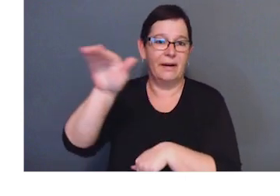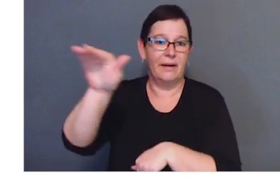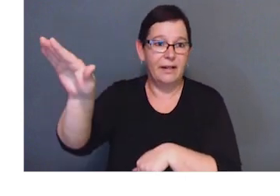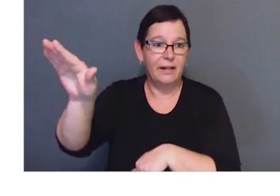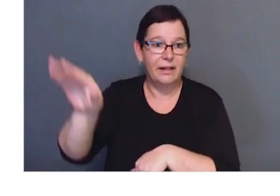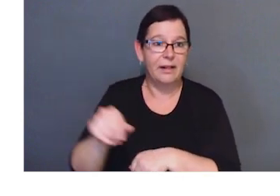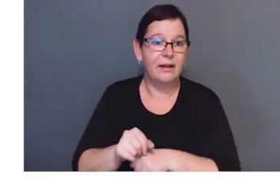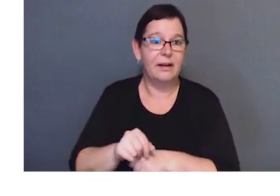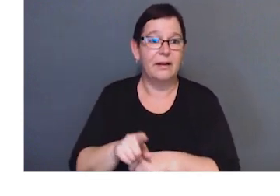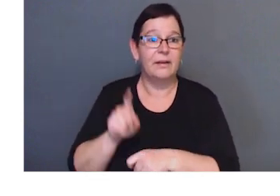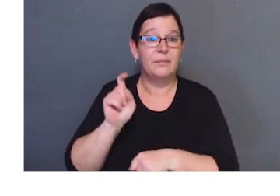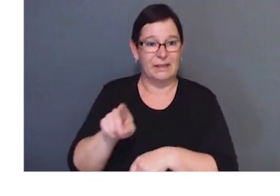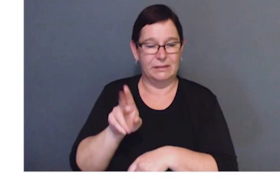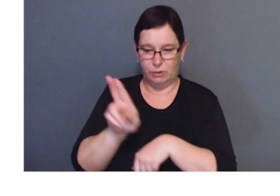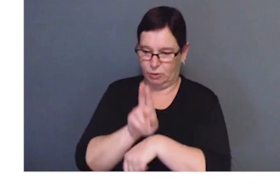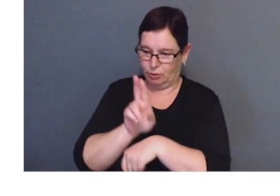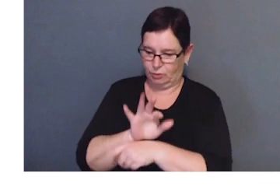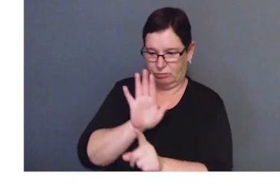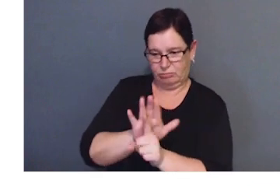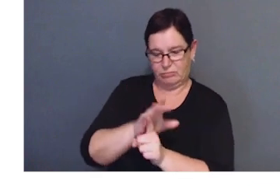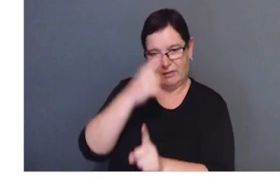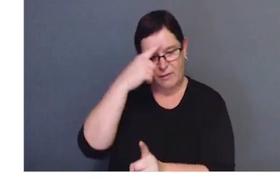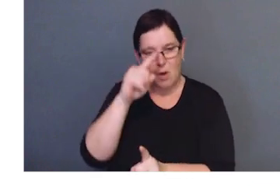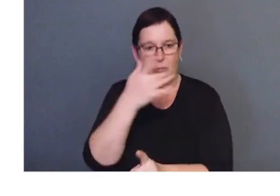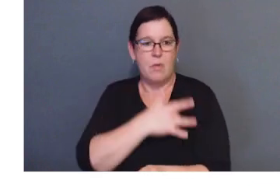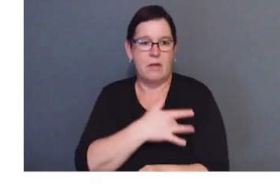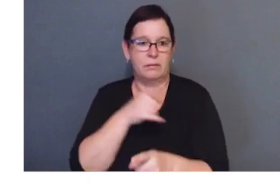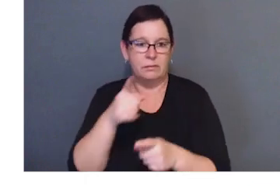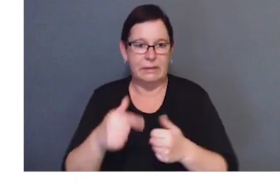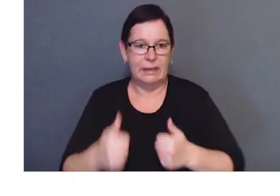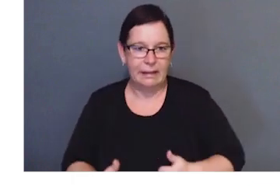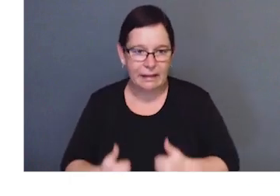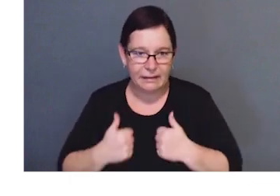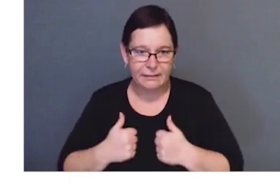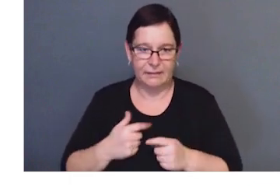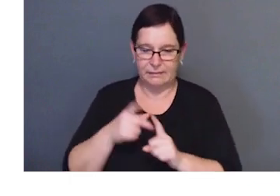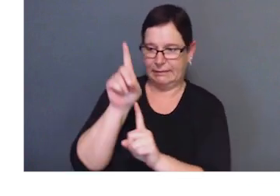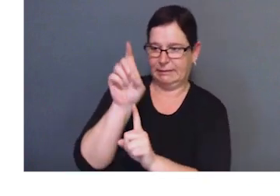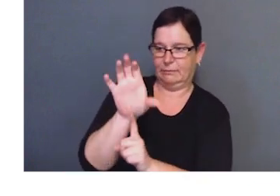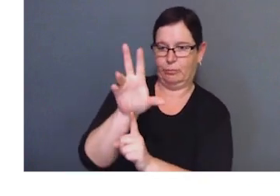December 31st. To get a package, go to